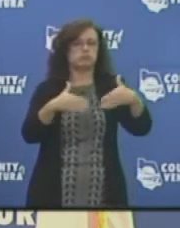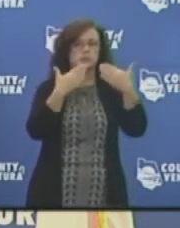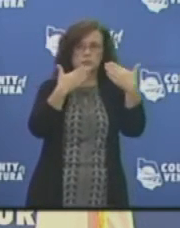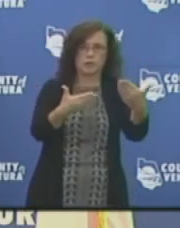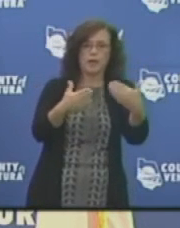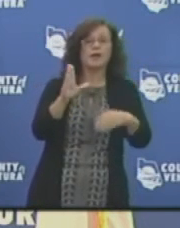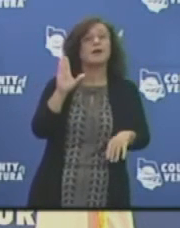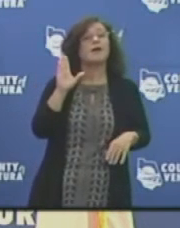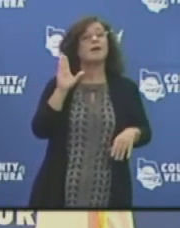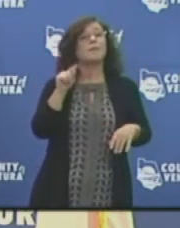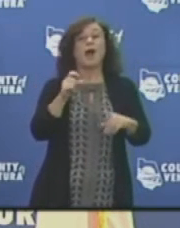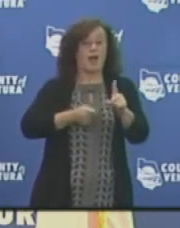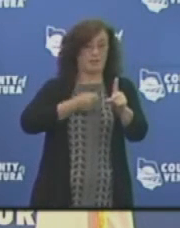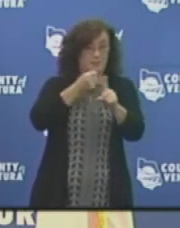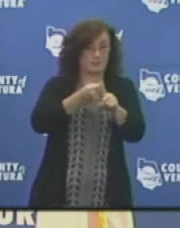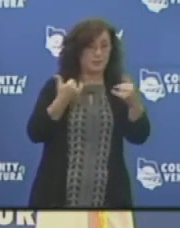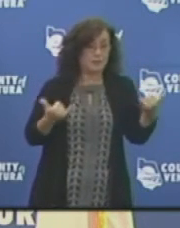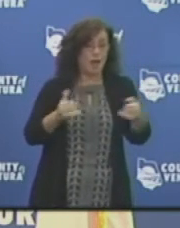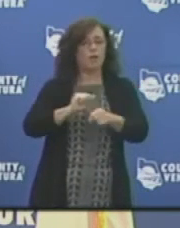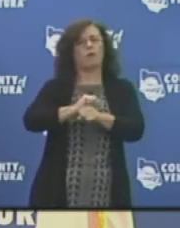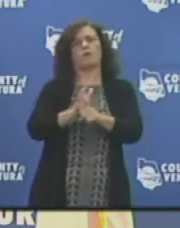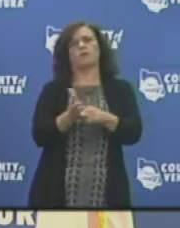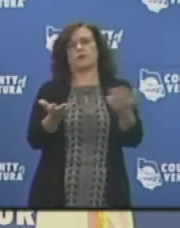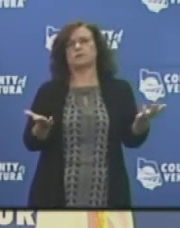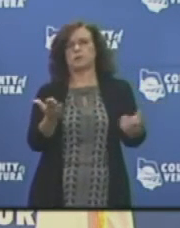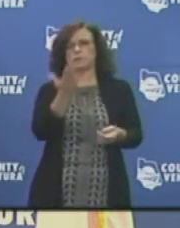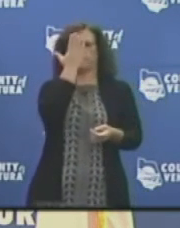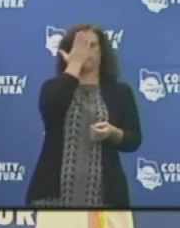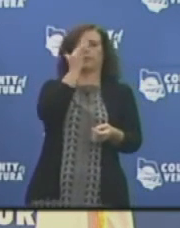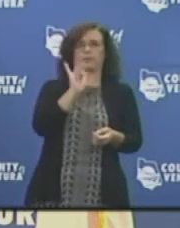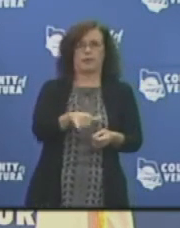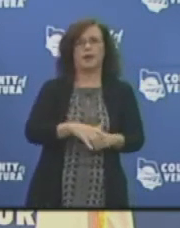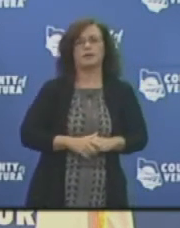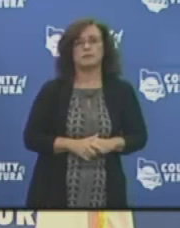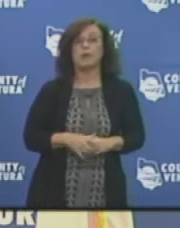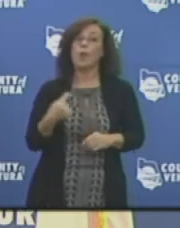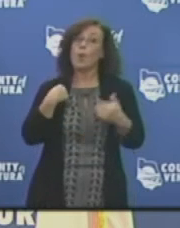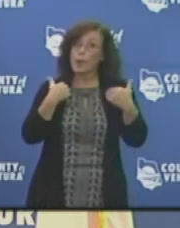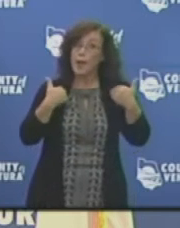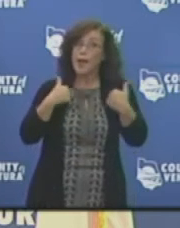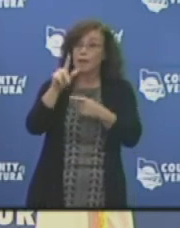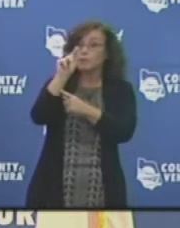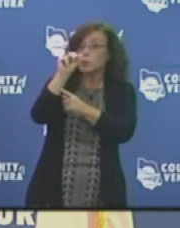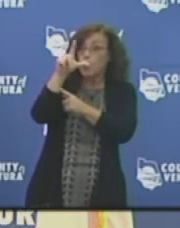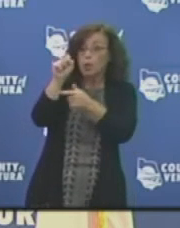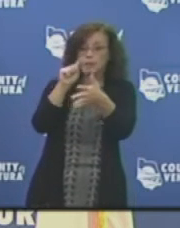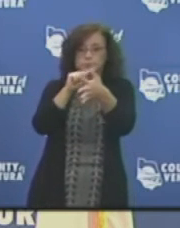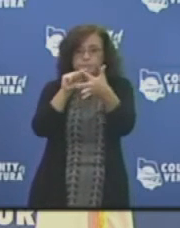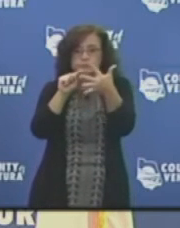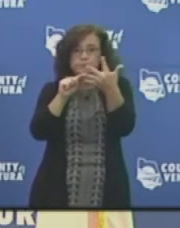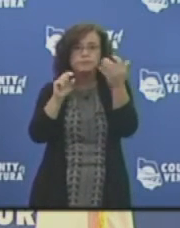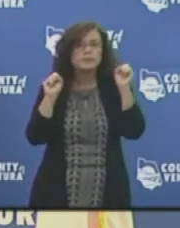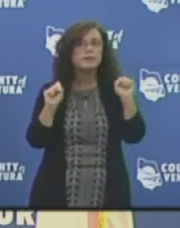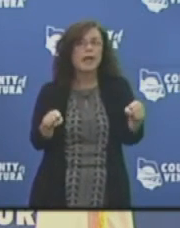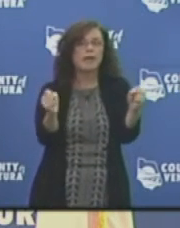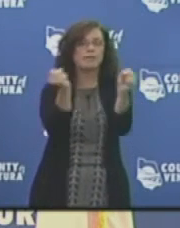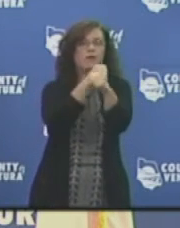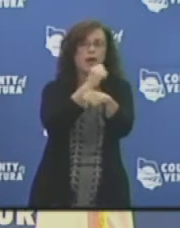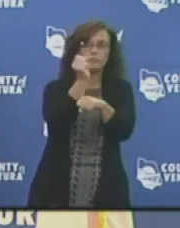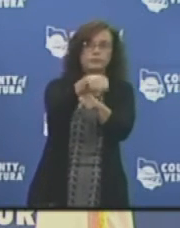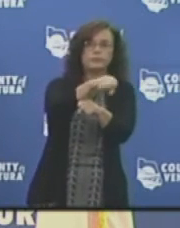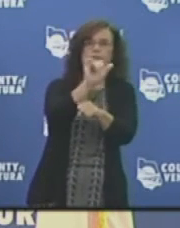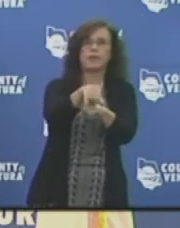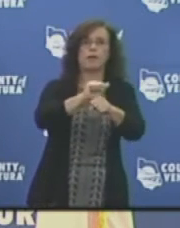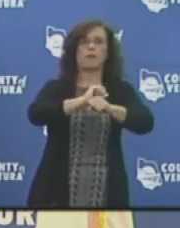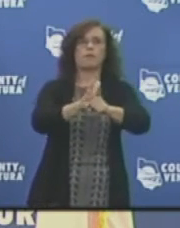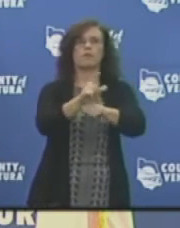is our reality now. The tools we have to fight it are right before us. Soon we'll have a vaccine,